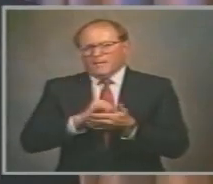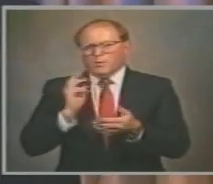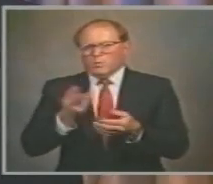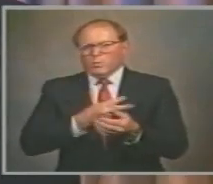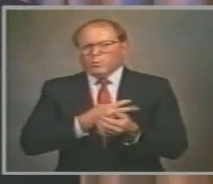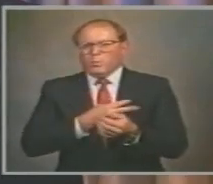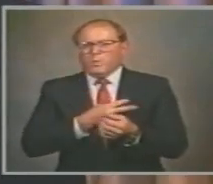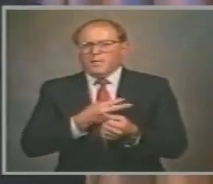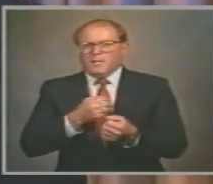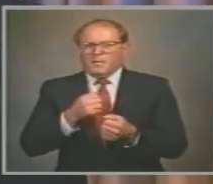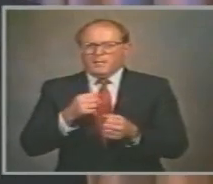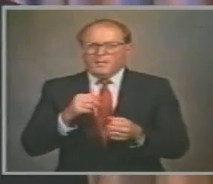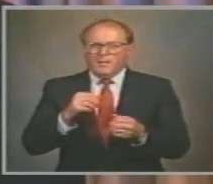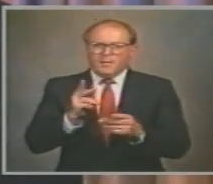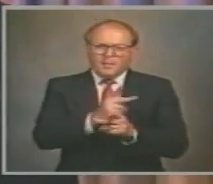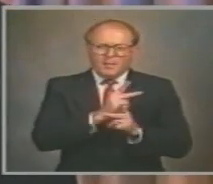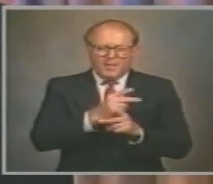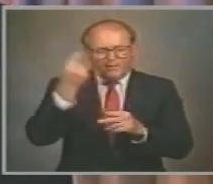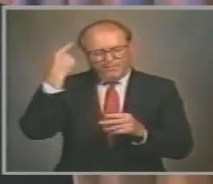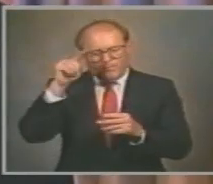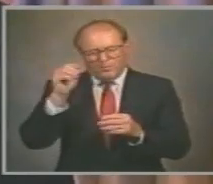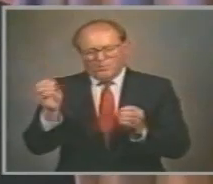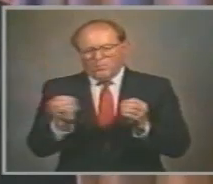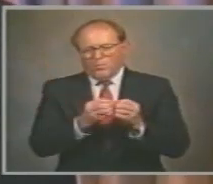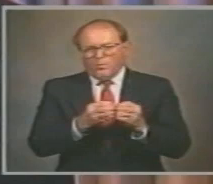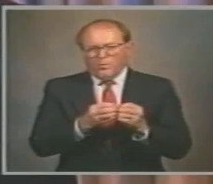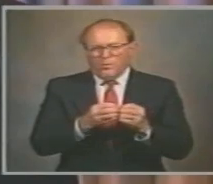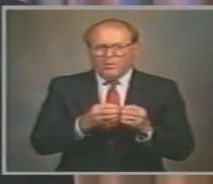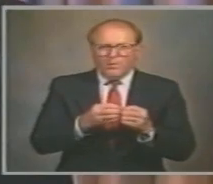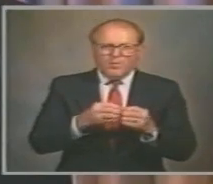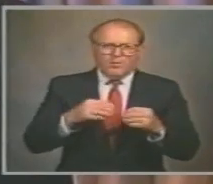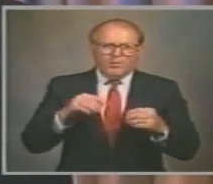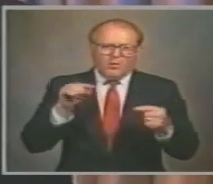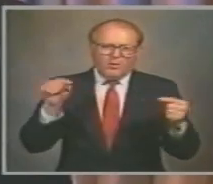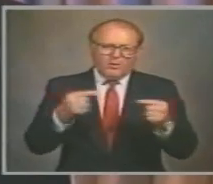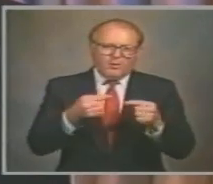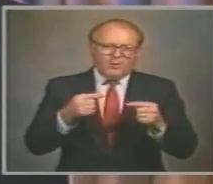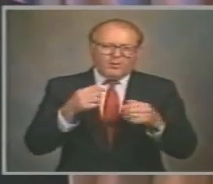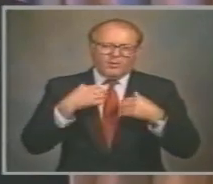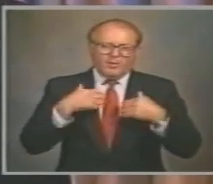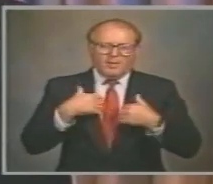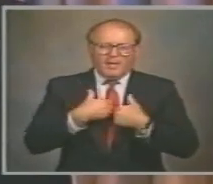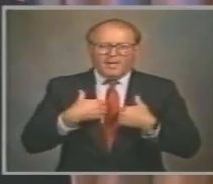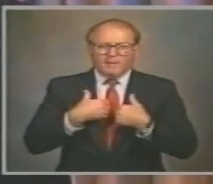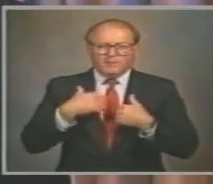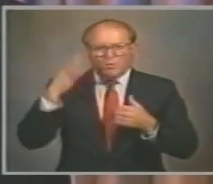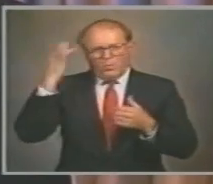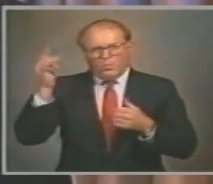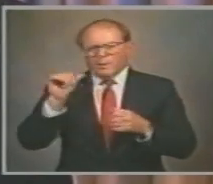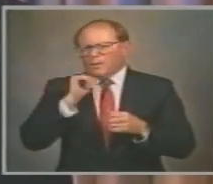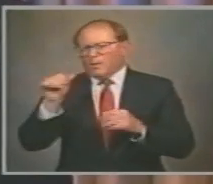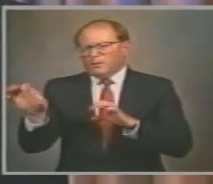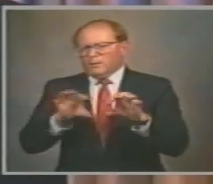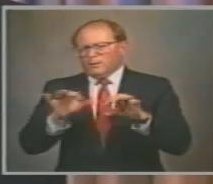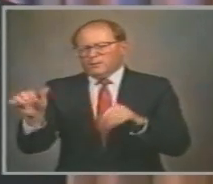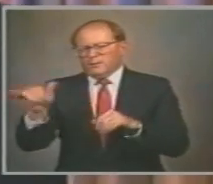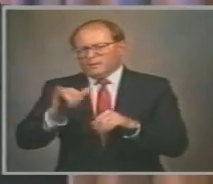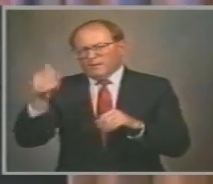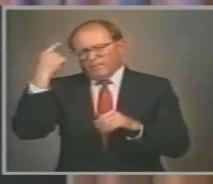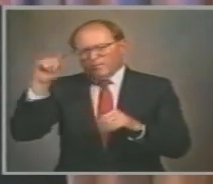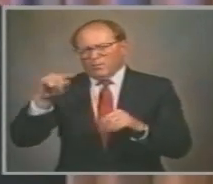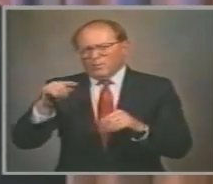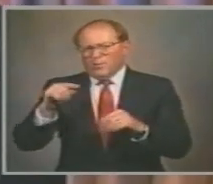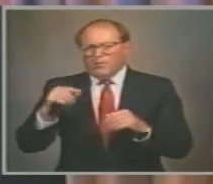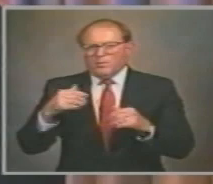to injured or sick animals by putting them to sleep. Why not show the same compassion to humans? After all,